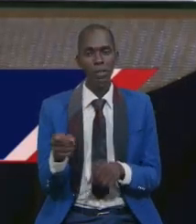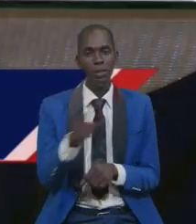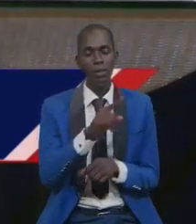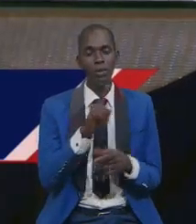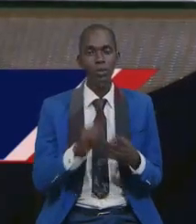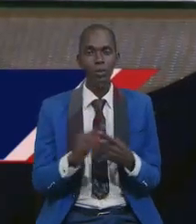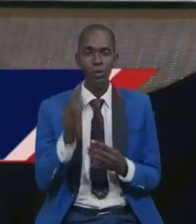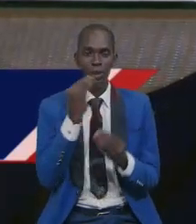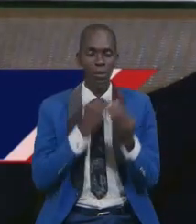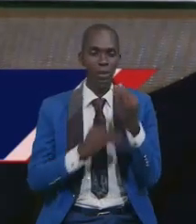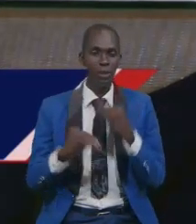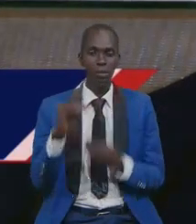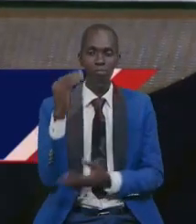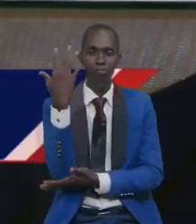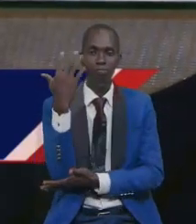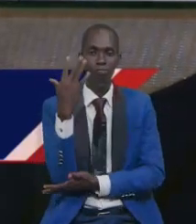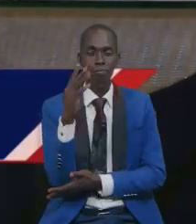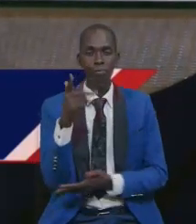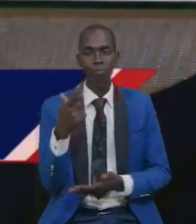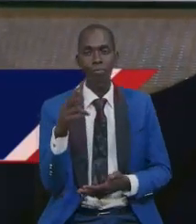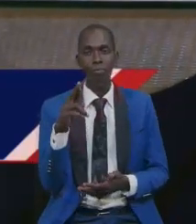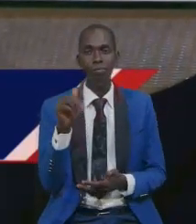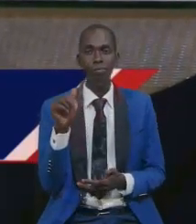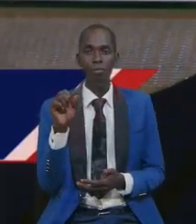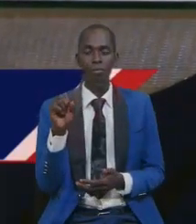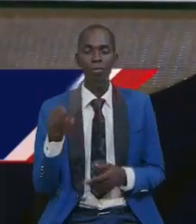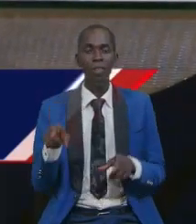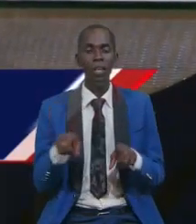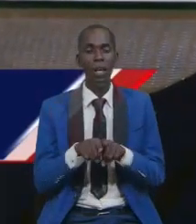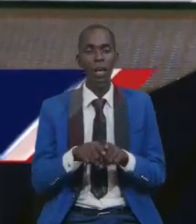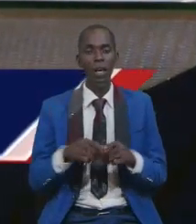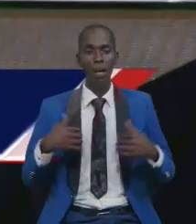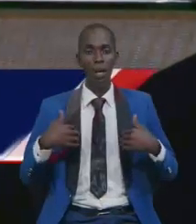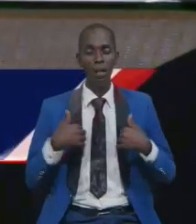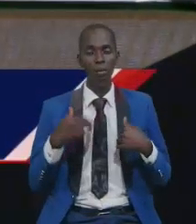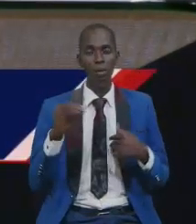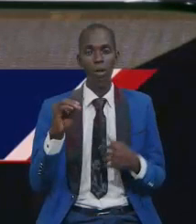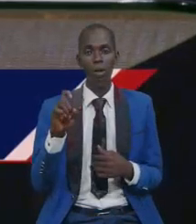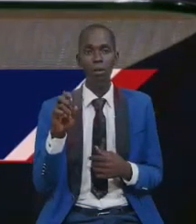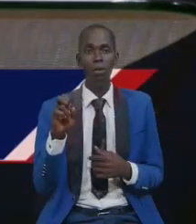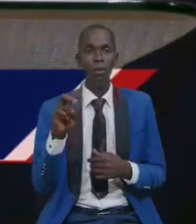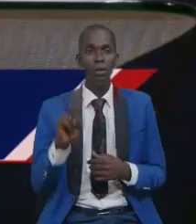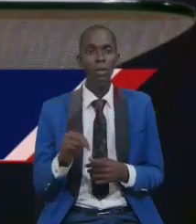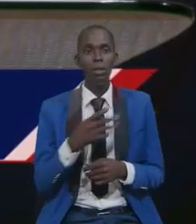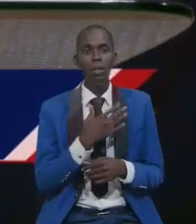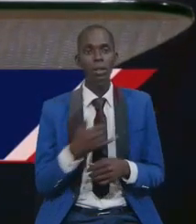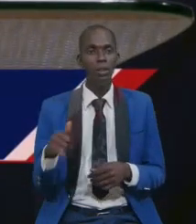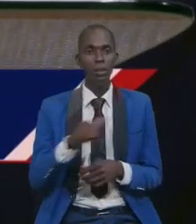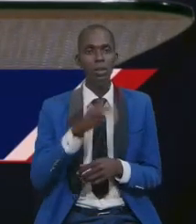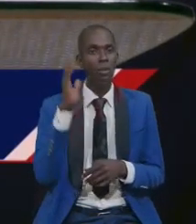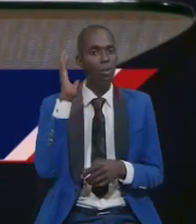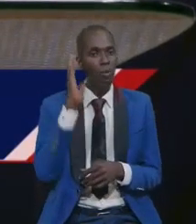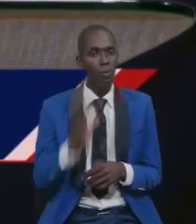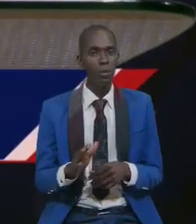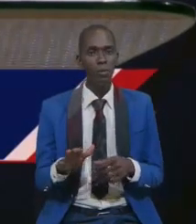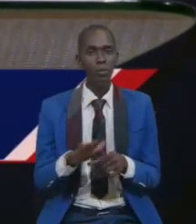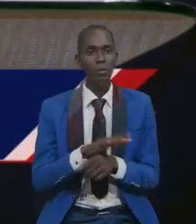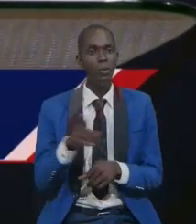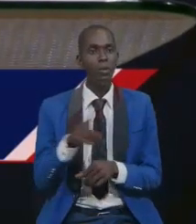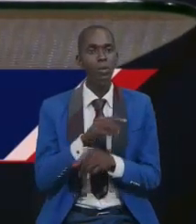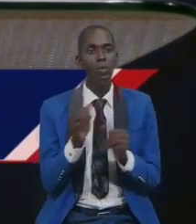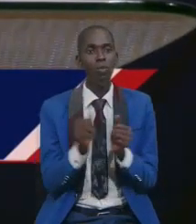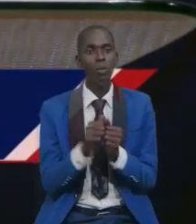eat grass as oxen, and they shall wet thee with